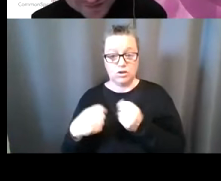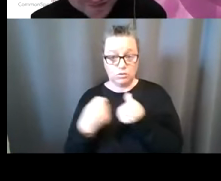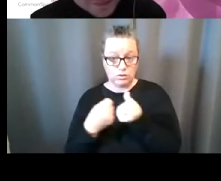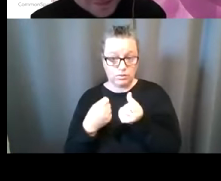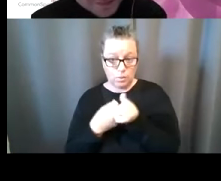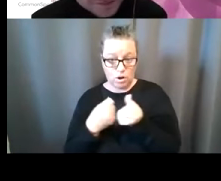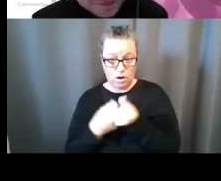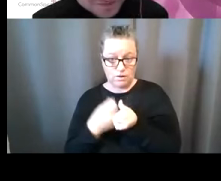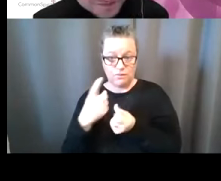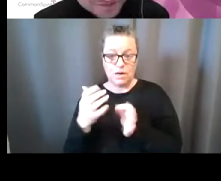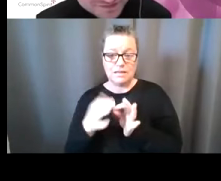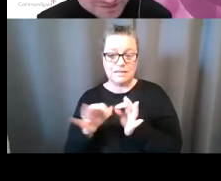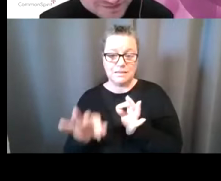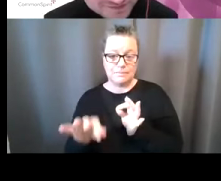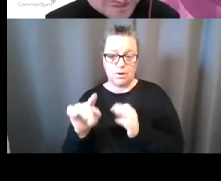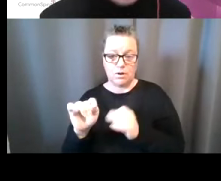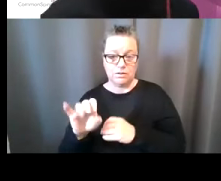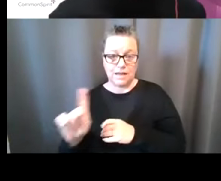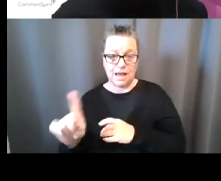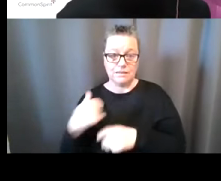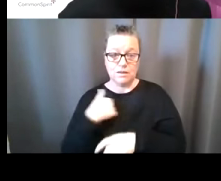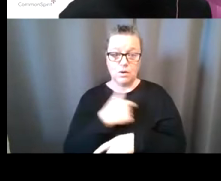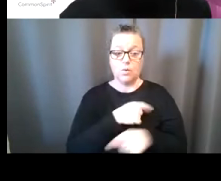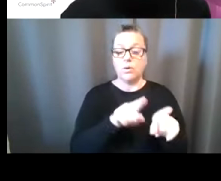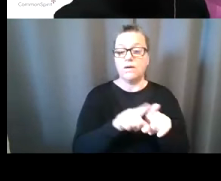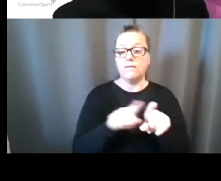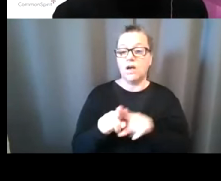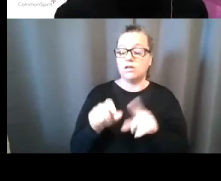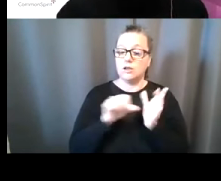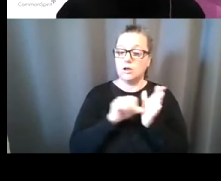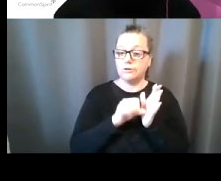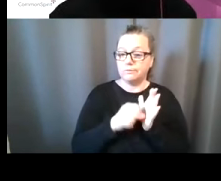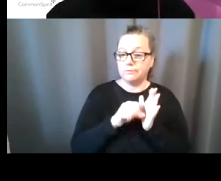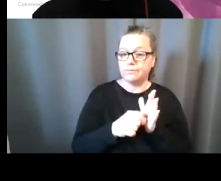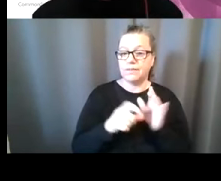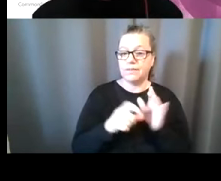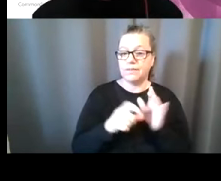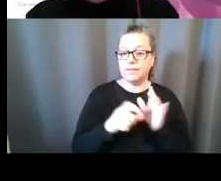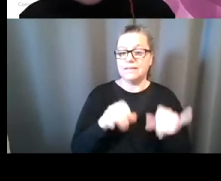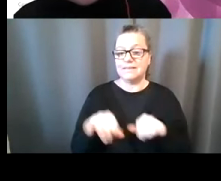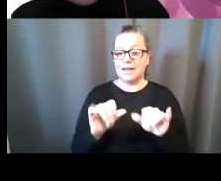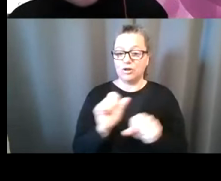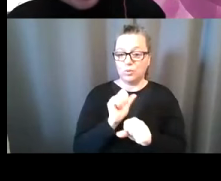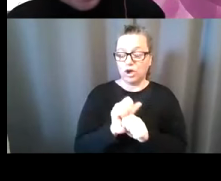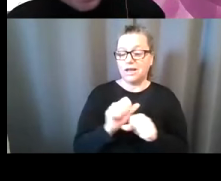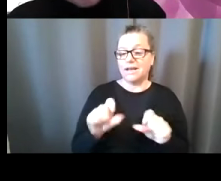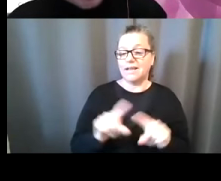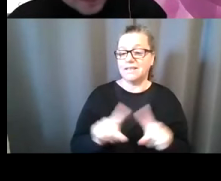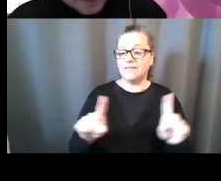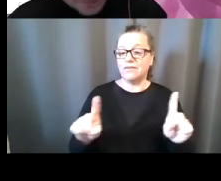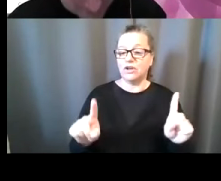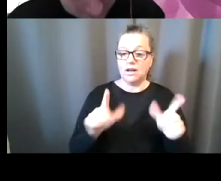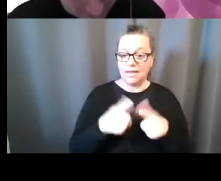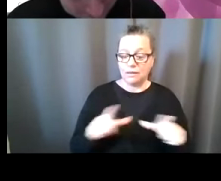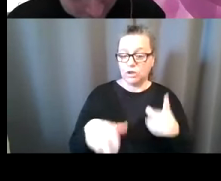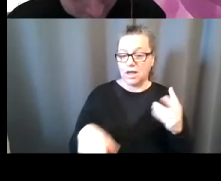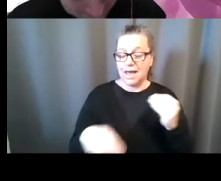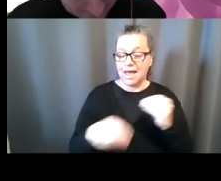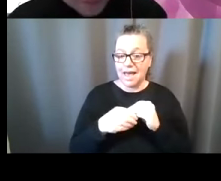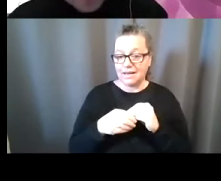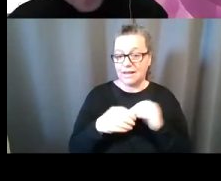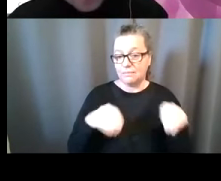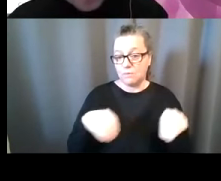very simple task. We've also called out presenting standard work in a different language, adding mobility challenges, and using iPhones to